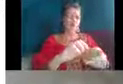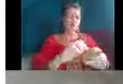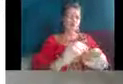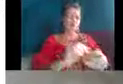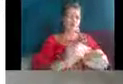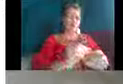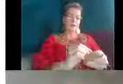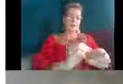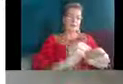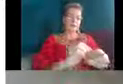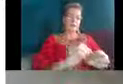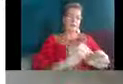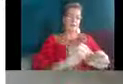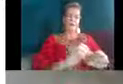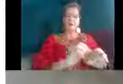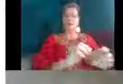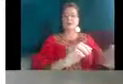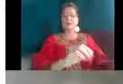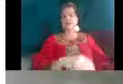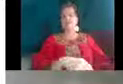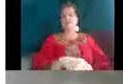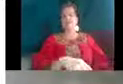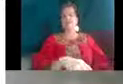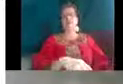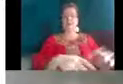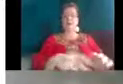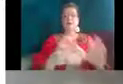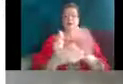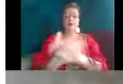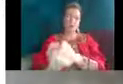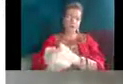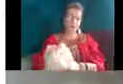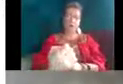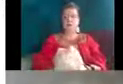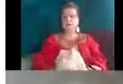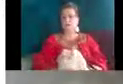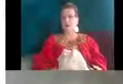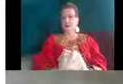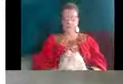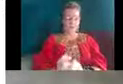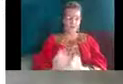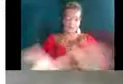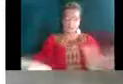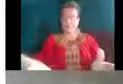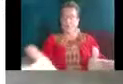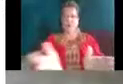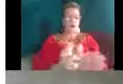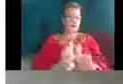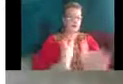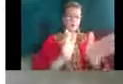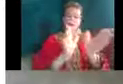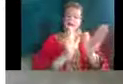intercom mrs jones do you have an emergency yes i do i i need you to call someone so